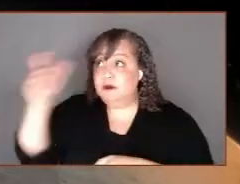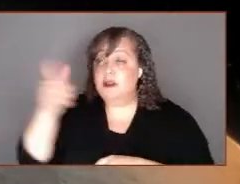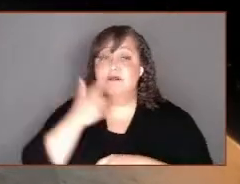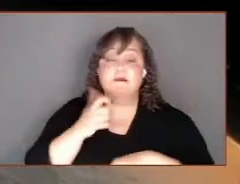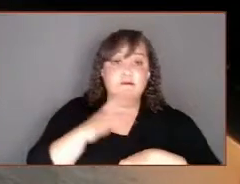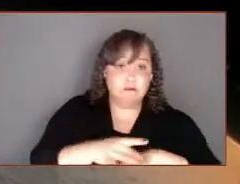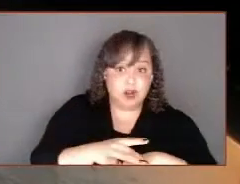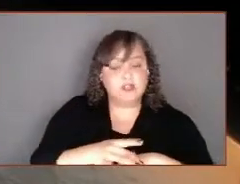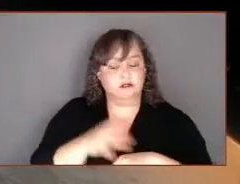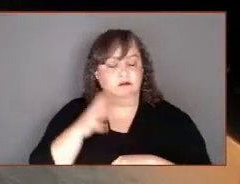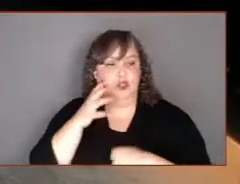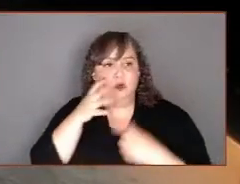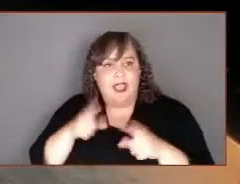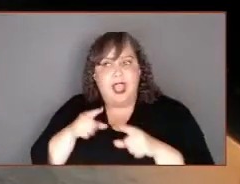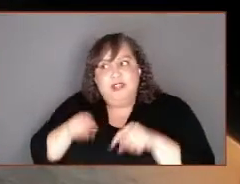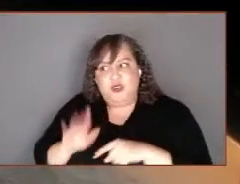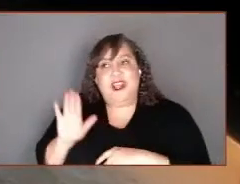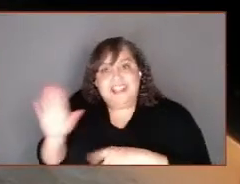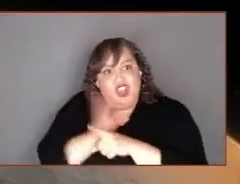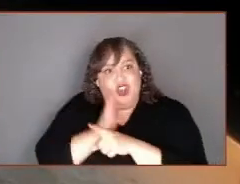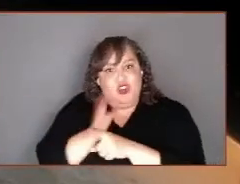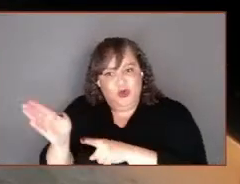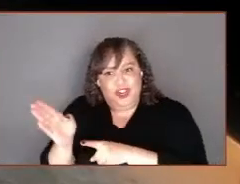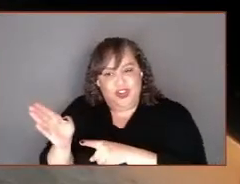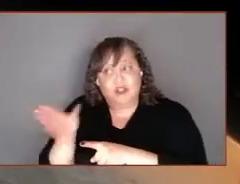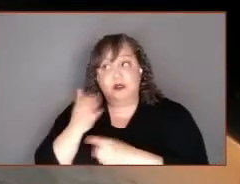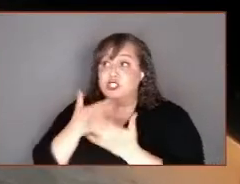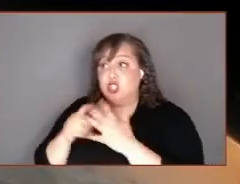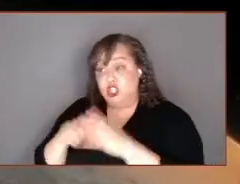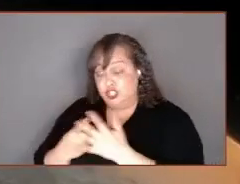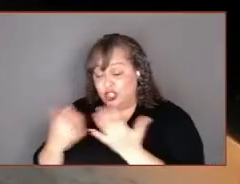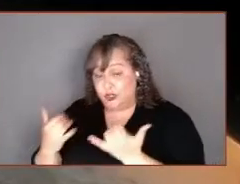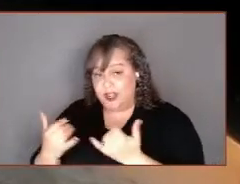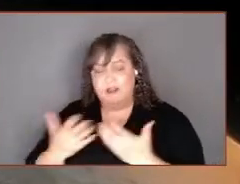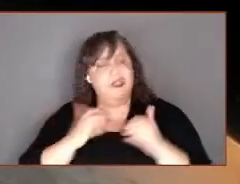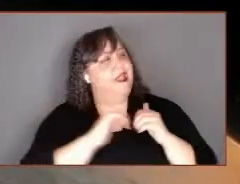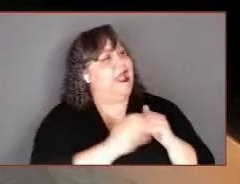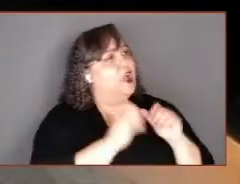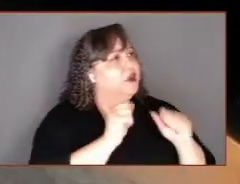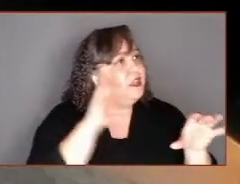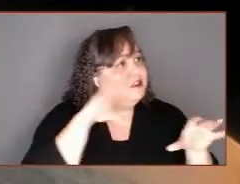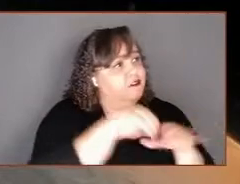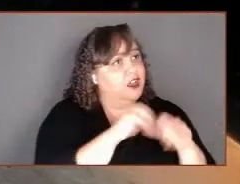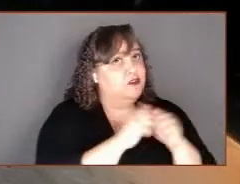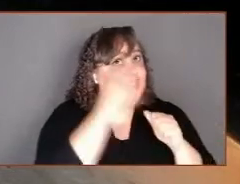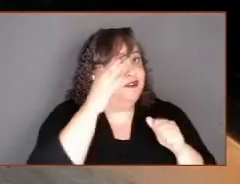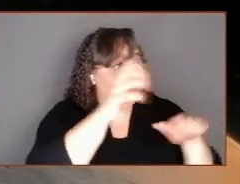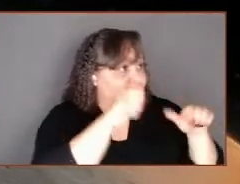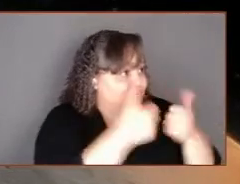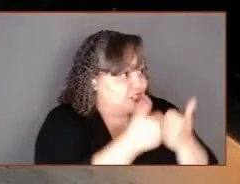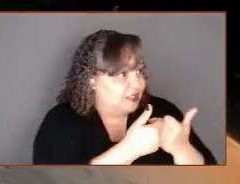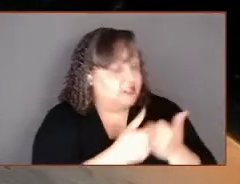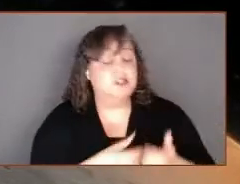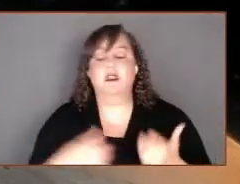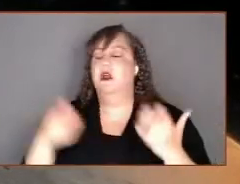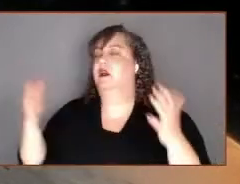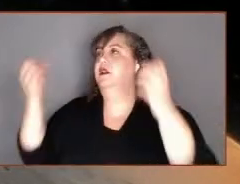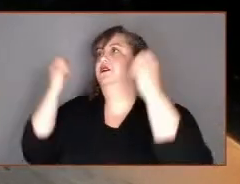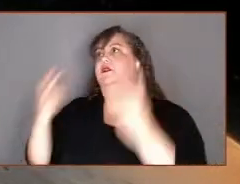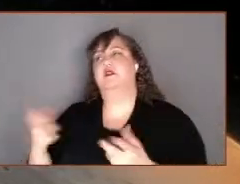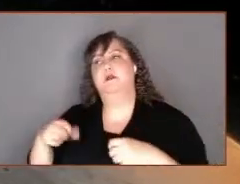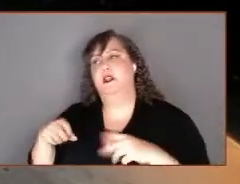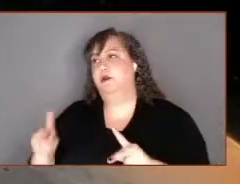can students get involved in future challenges? There's so many opportunities out there. So whether you're in kindergarten or